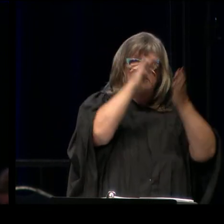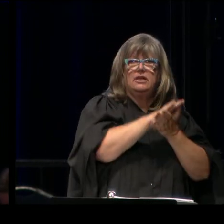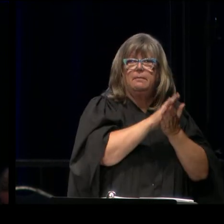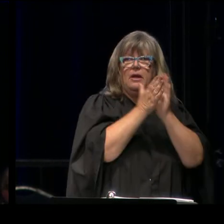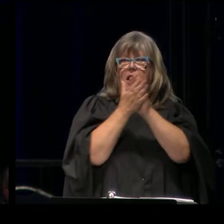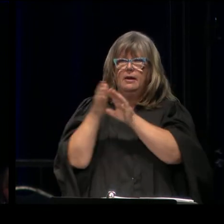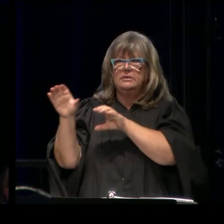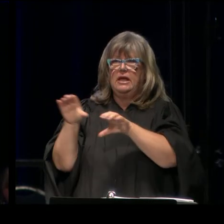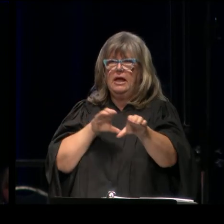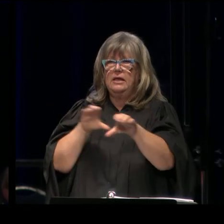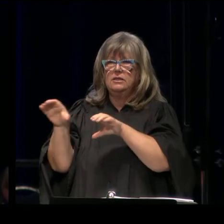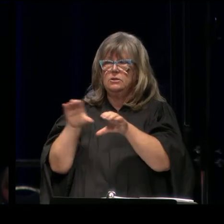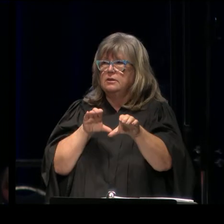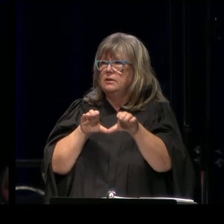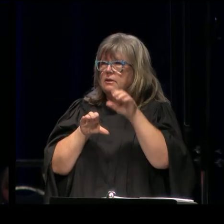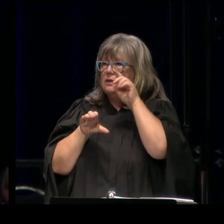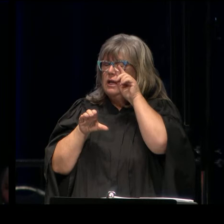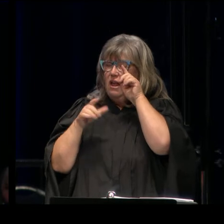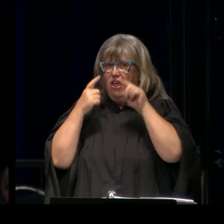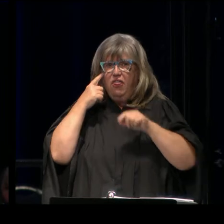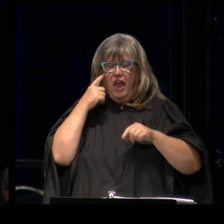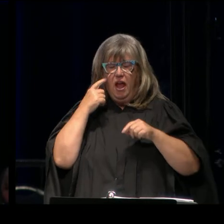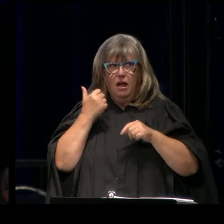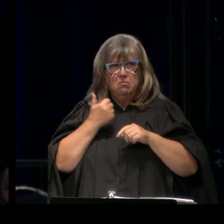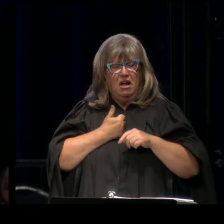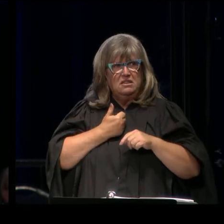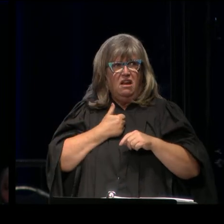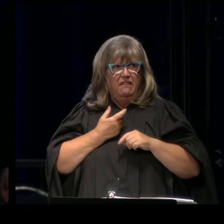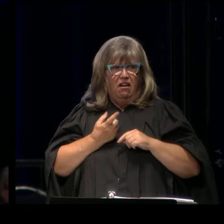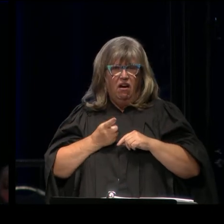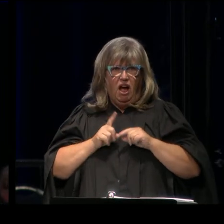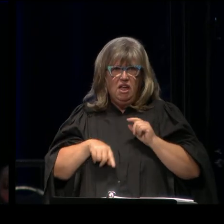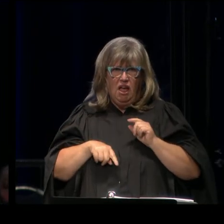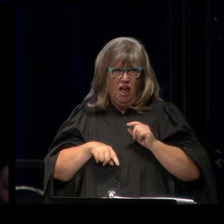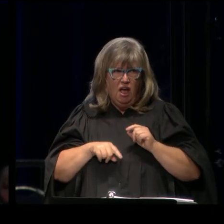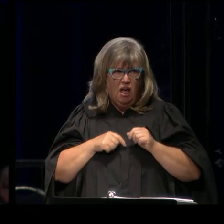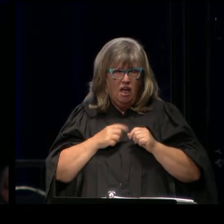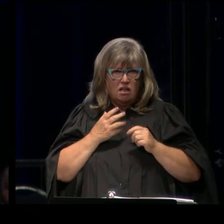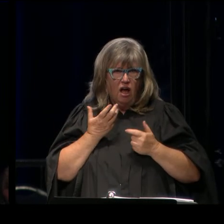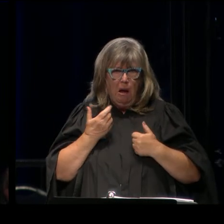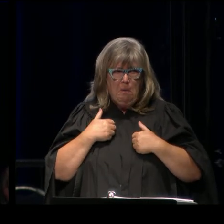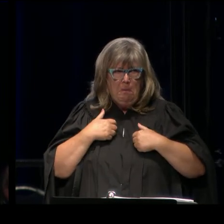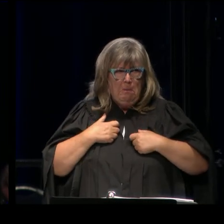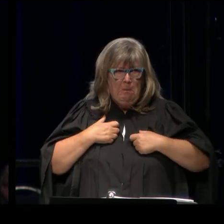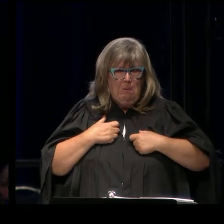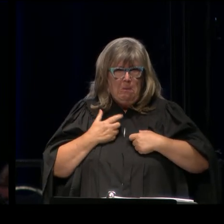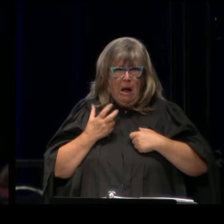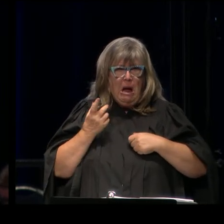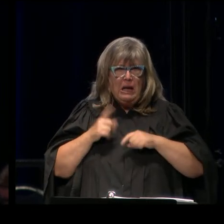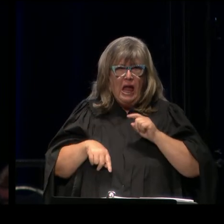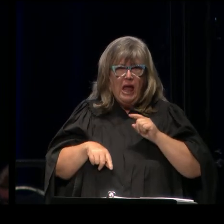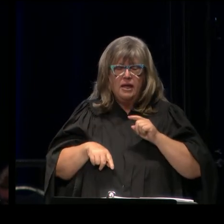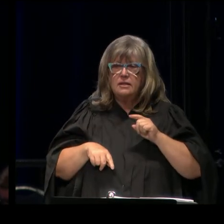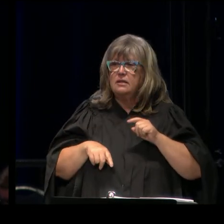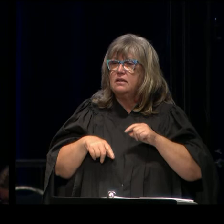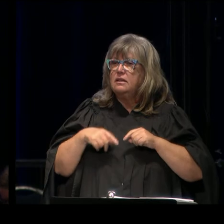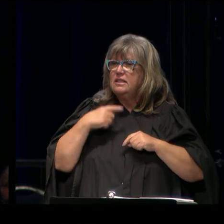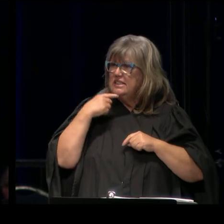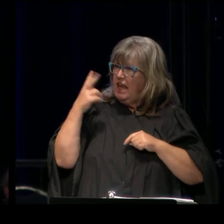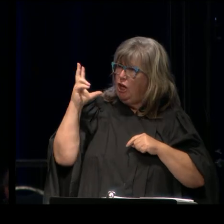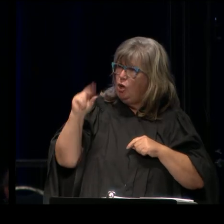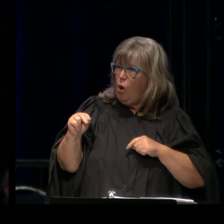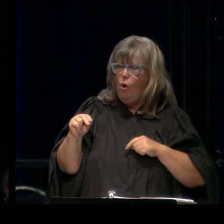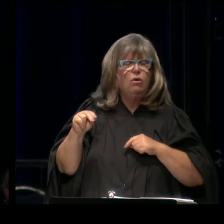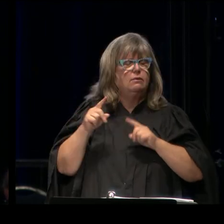Don't underestimate yourself. Don't reject yourself. Don't say no till you try. After